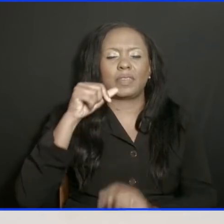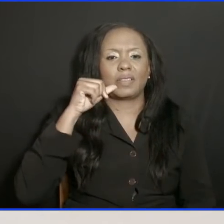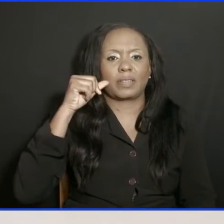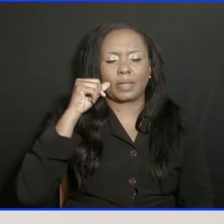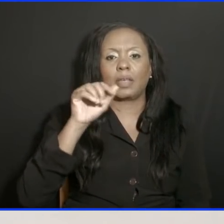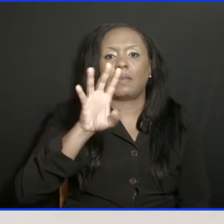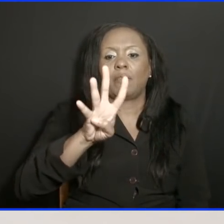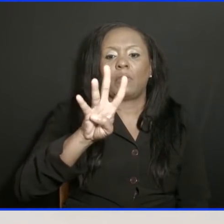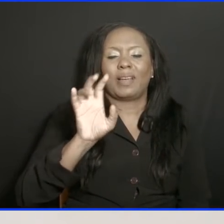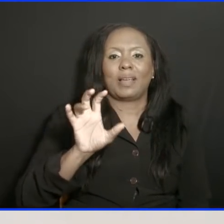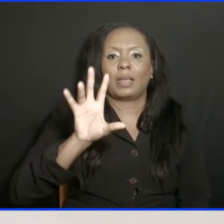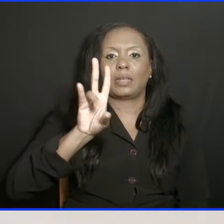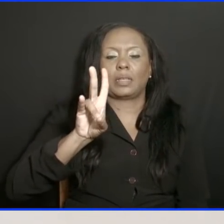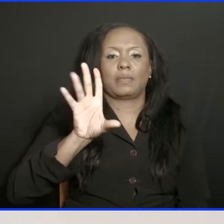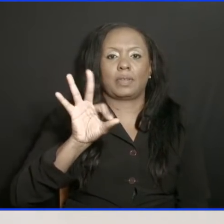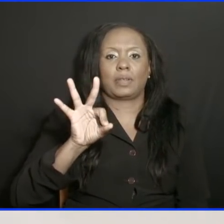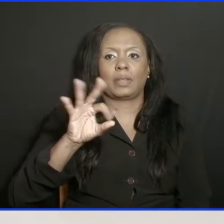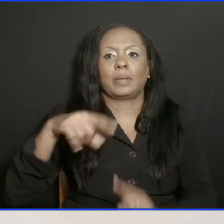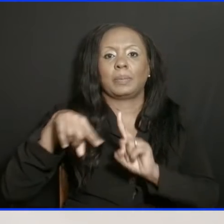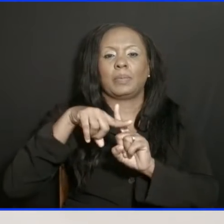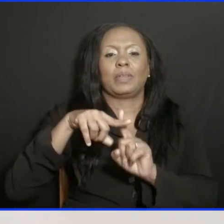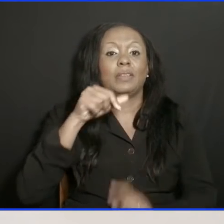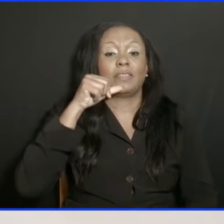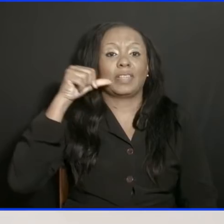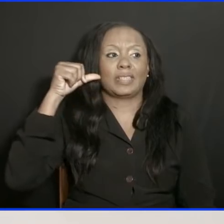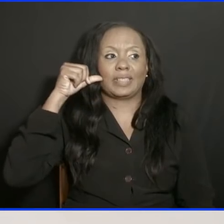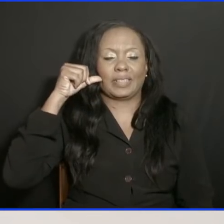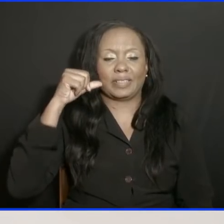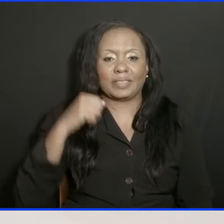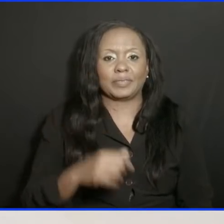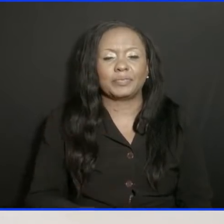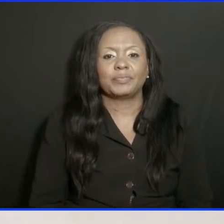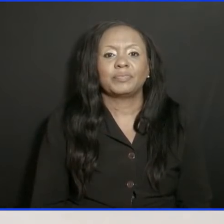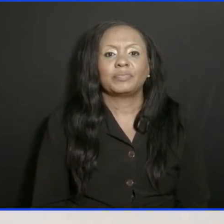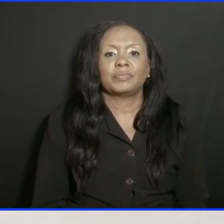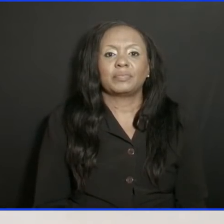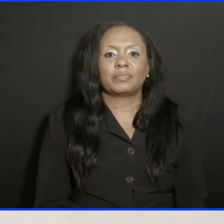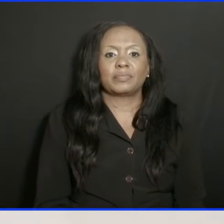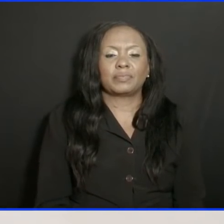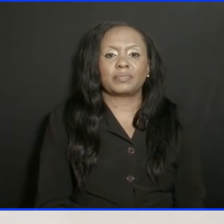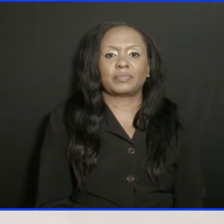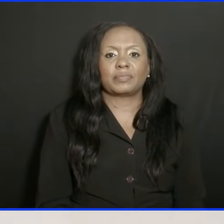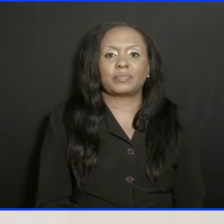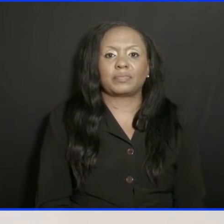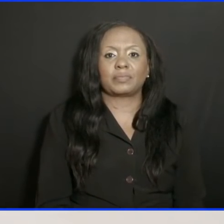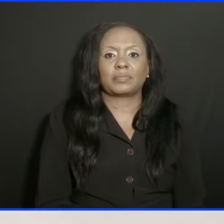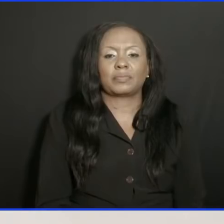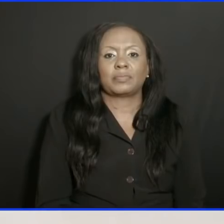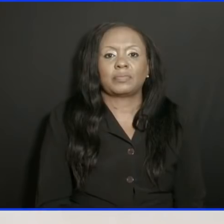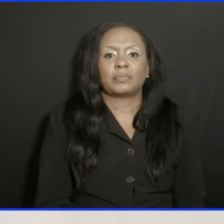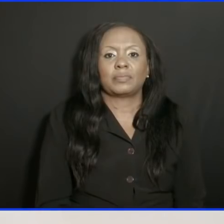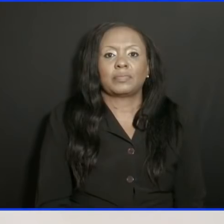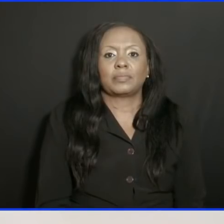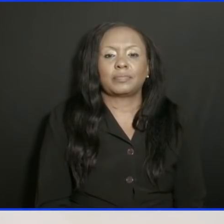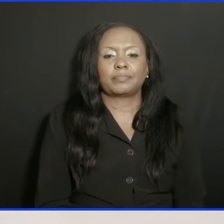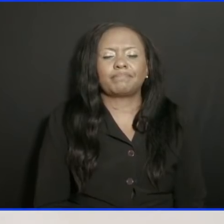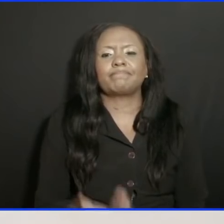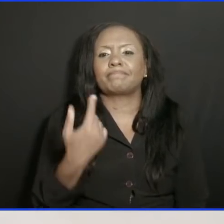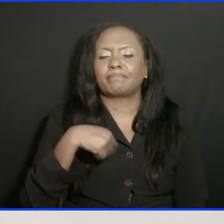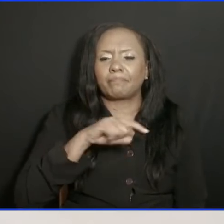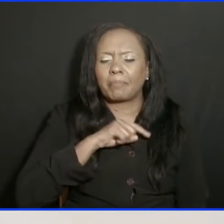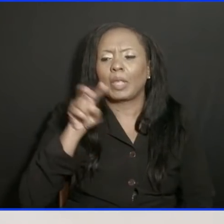cases. 479 positive cases. We have been following what